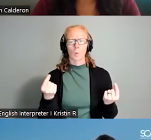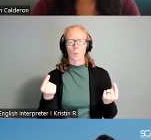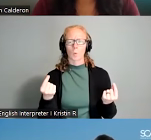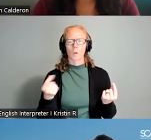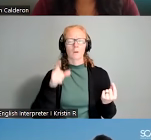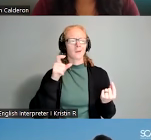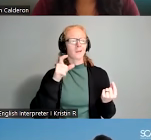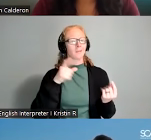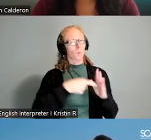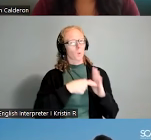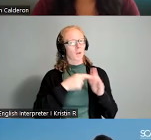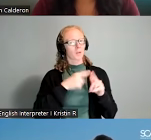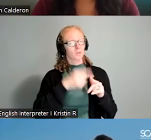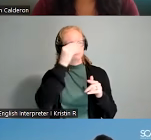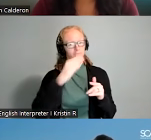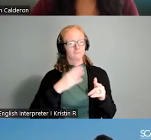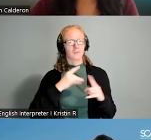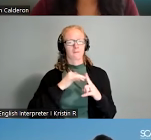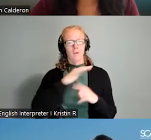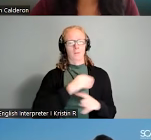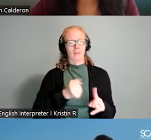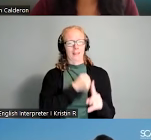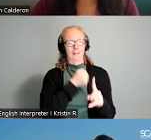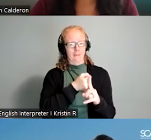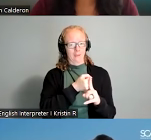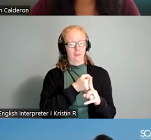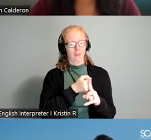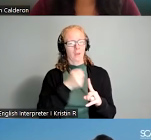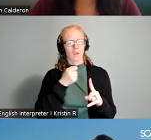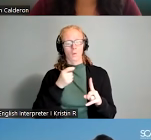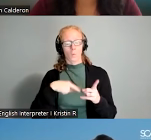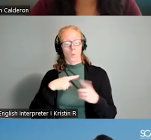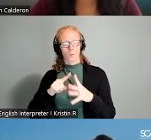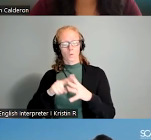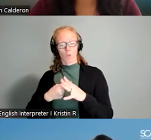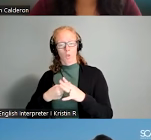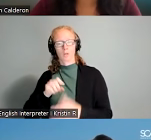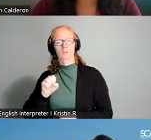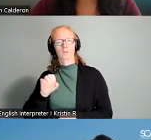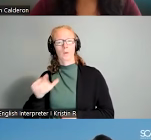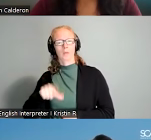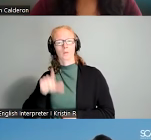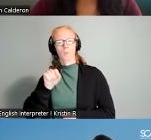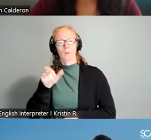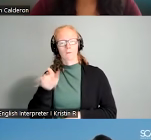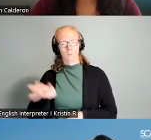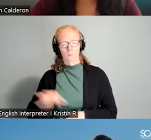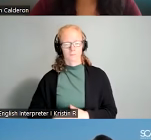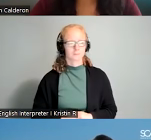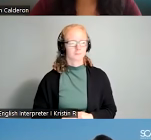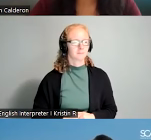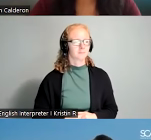potential environmental impacts that could come about from implementation of Connect SoCal 2024.